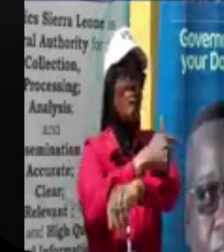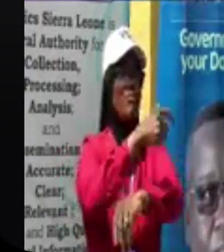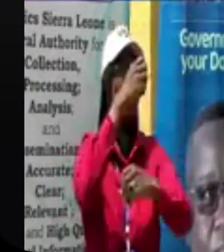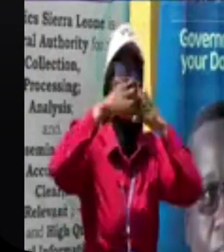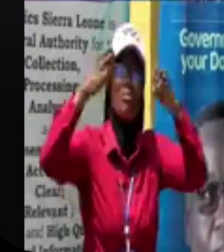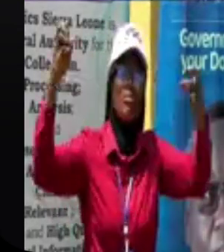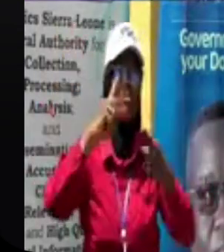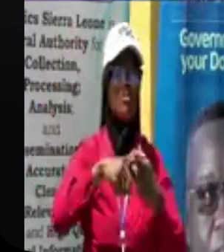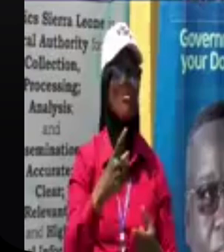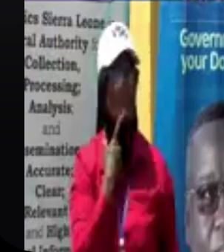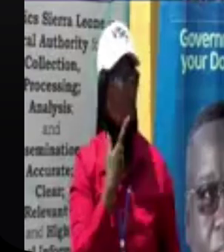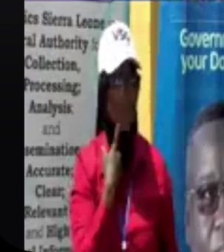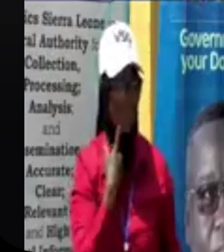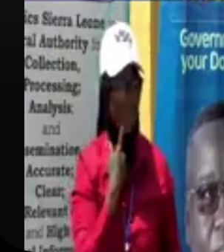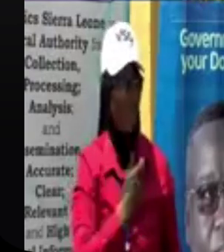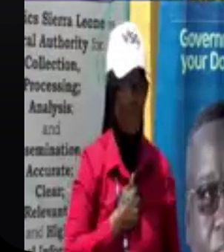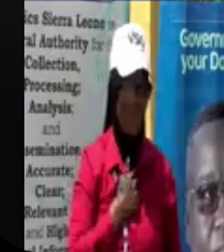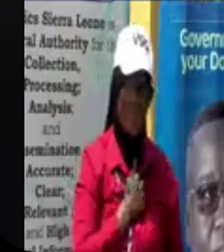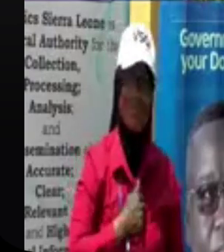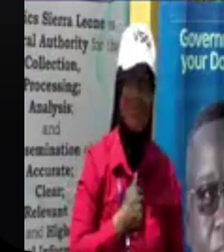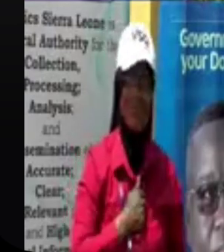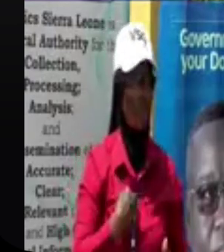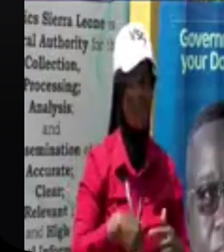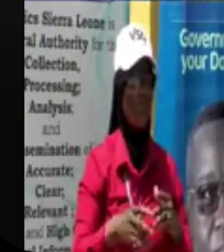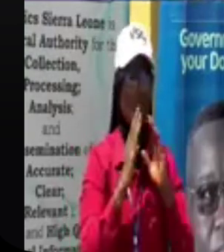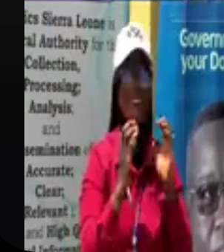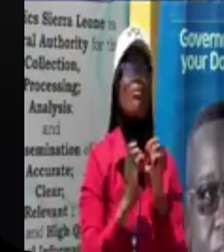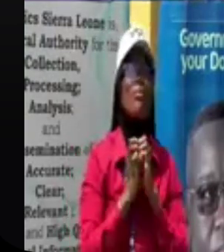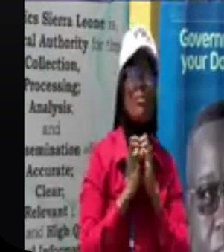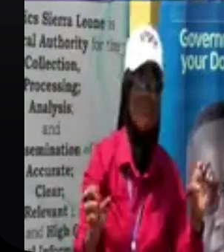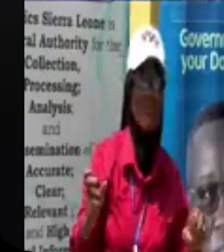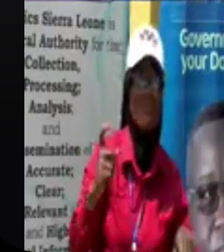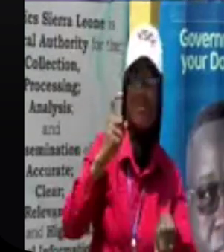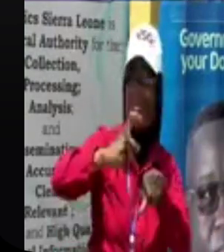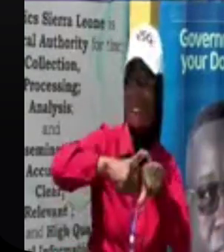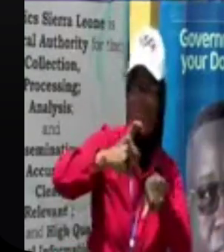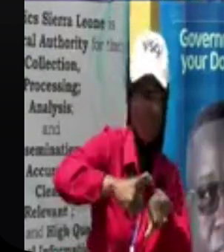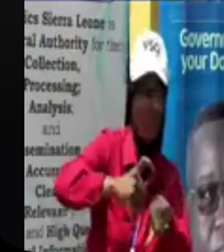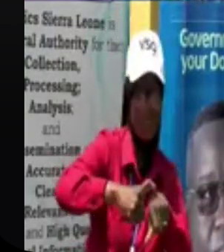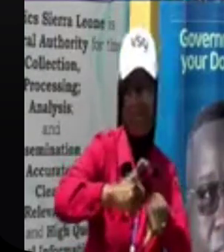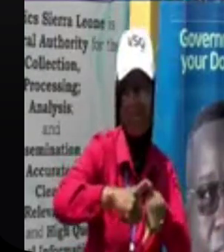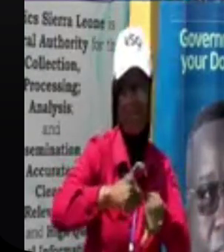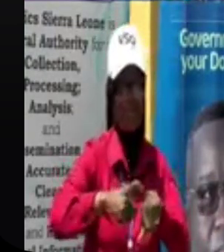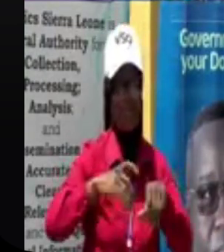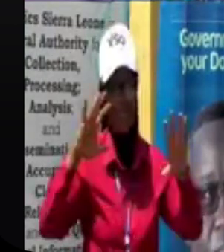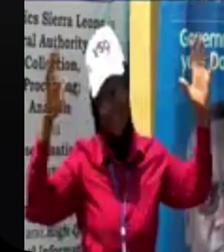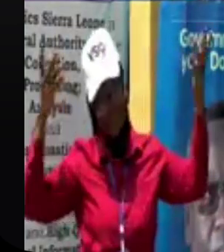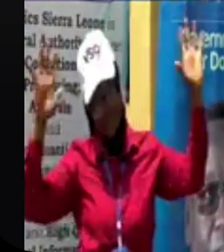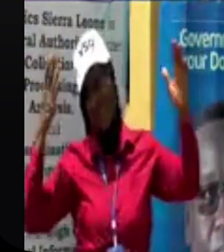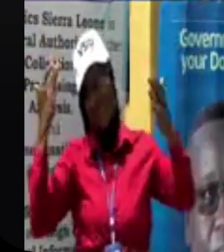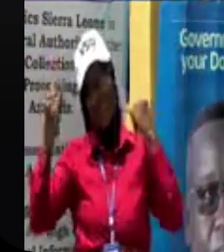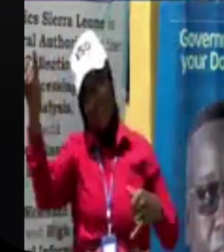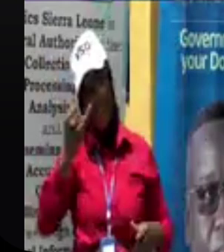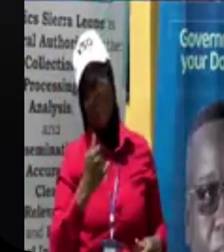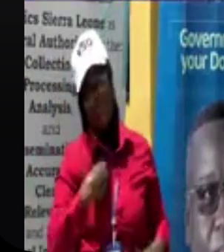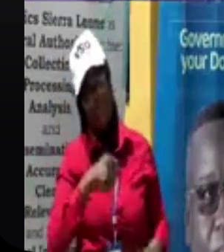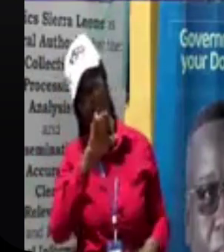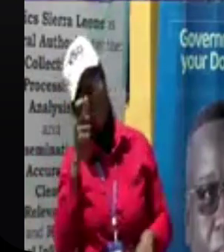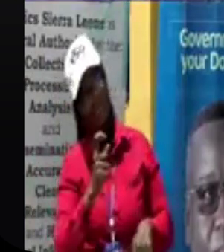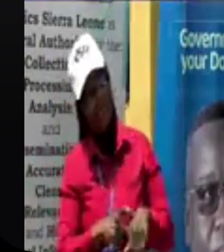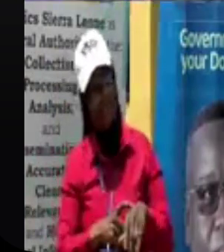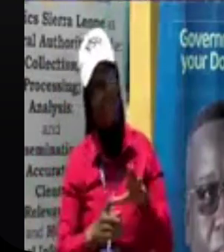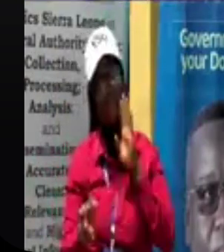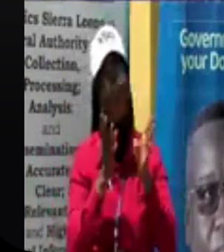said, but sorry, I don't talk more because of the time. Thank you. Maybe you will invite me some other time for make a